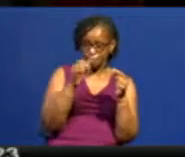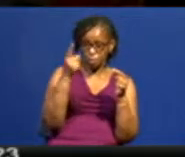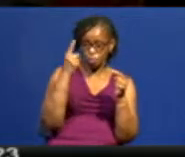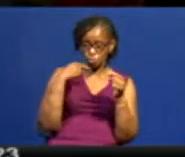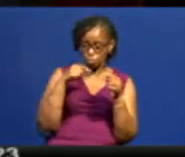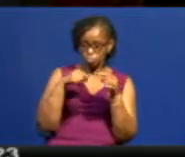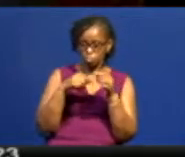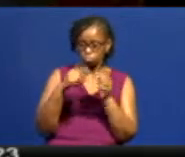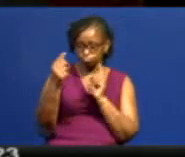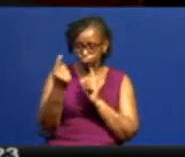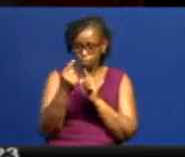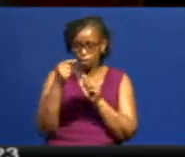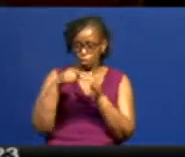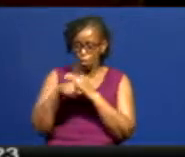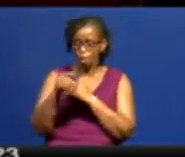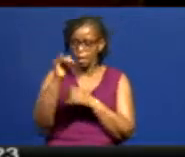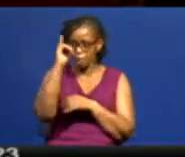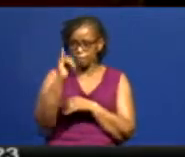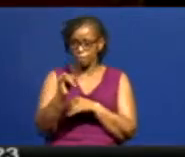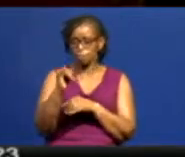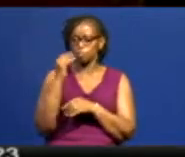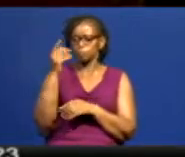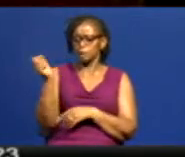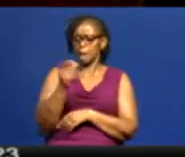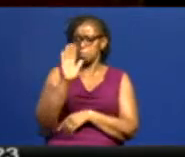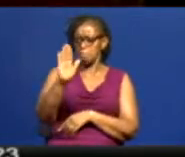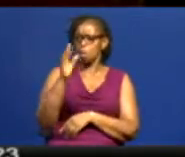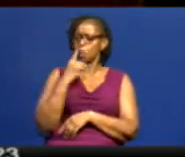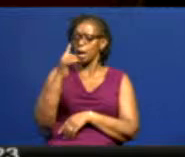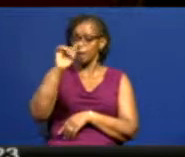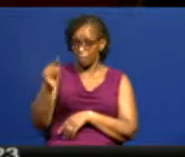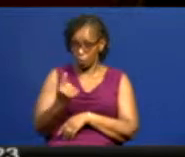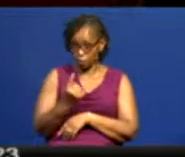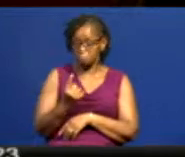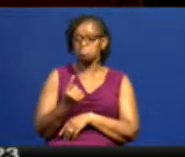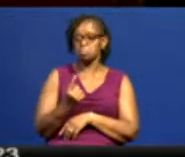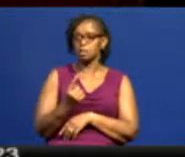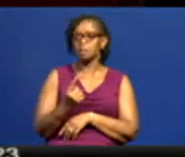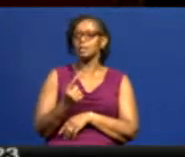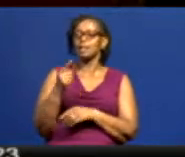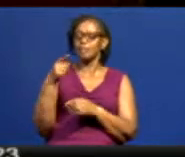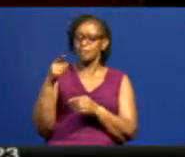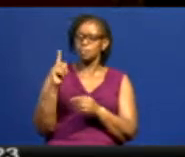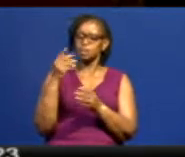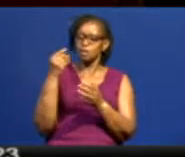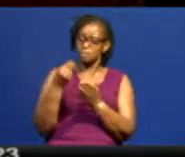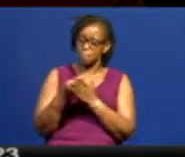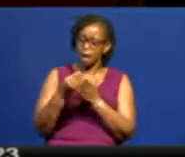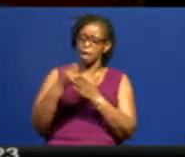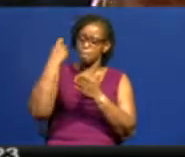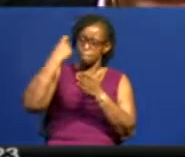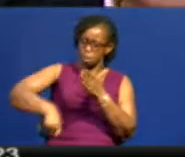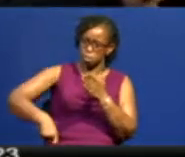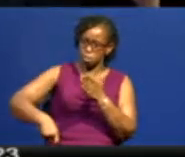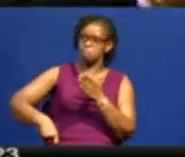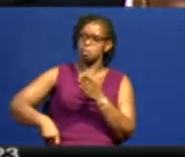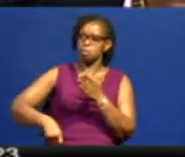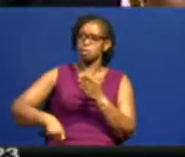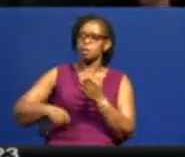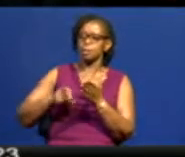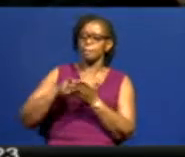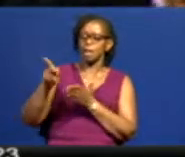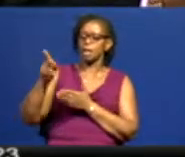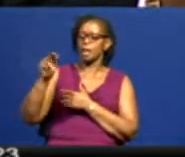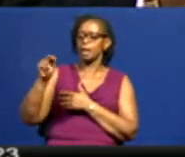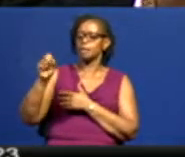an individual who earns a salary of 100,000 shillings, the only deductible allowance is contribution to NSSF